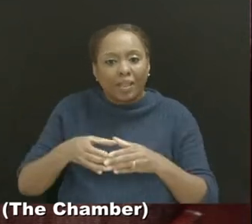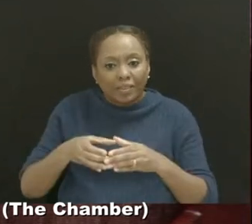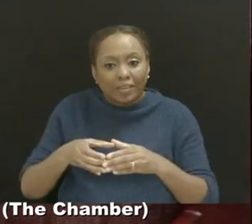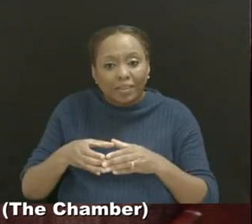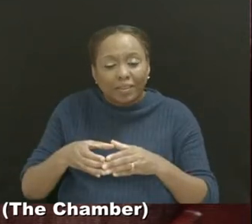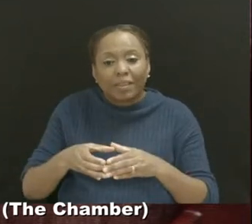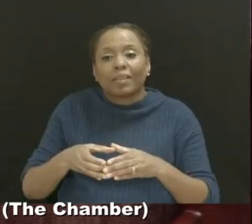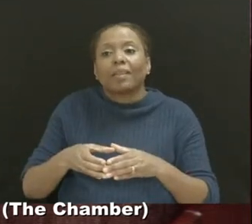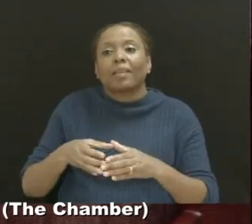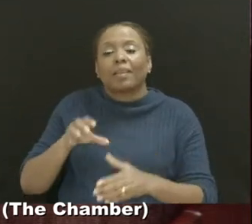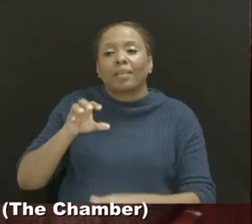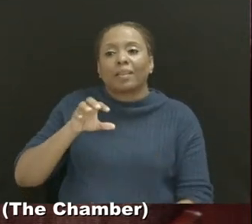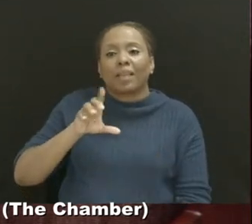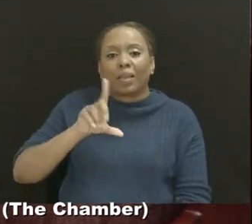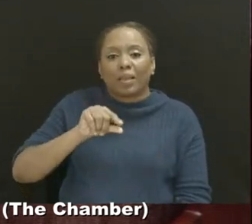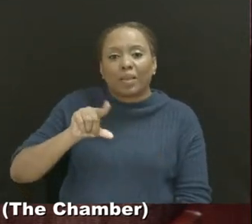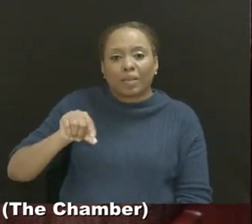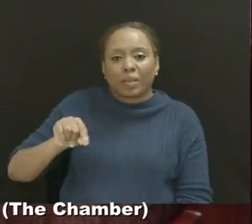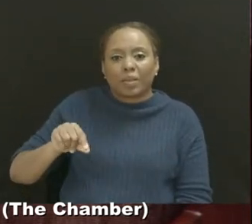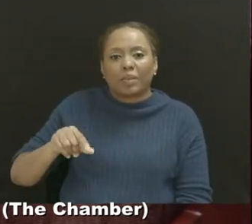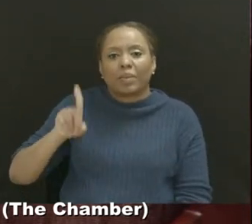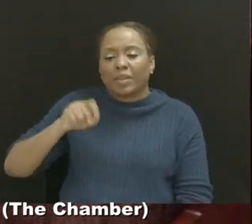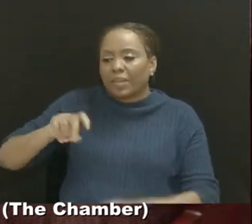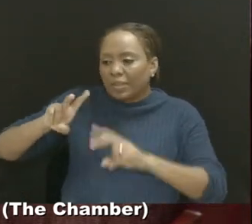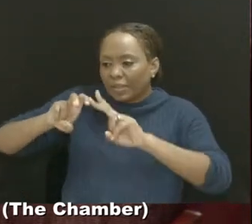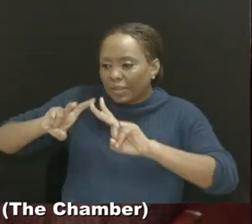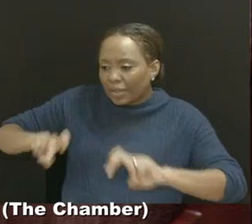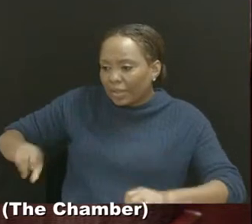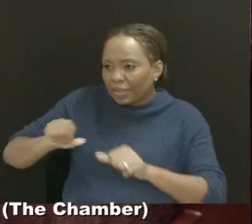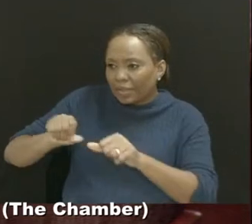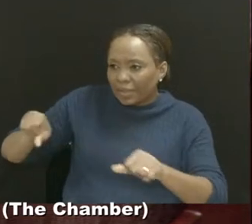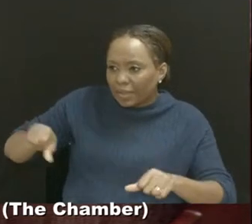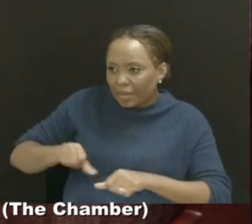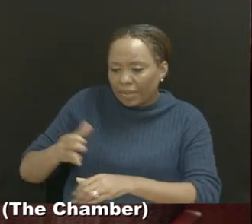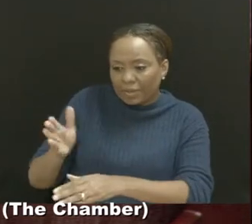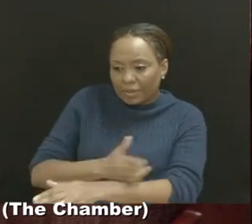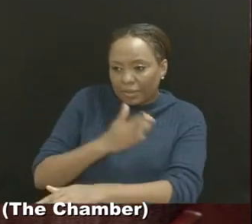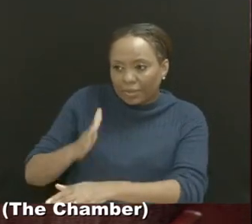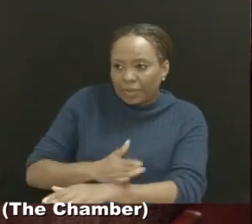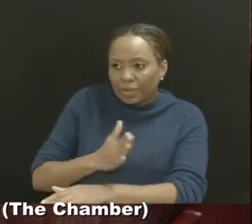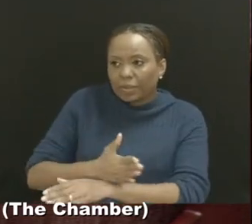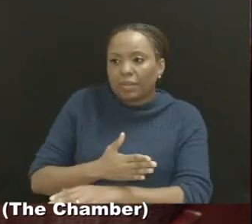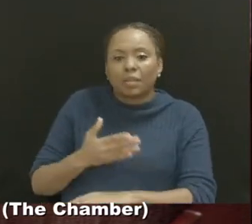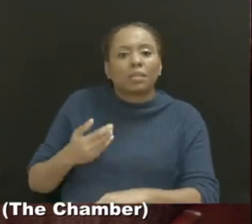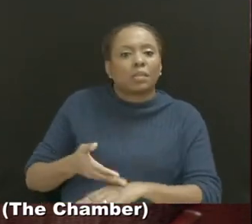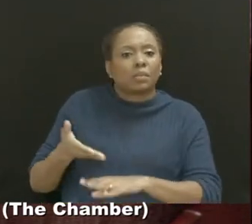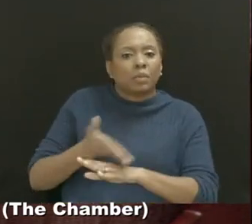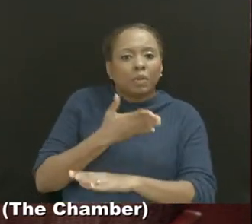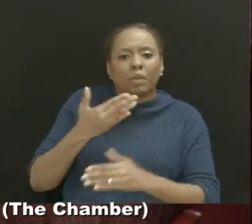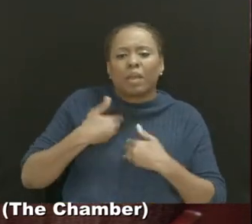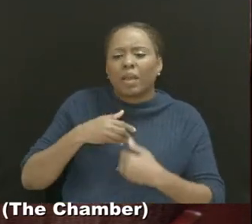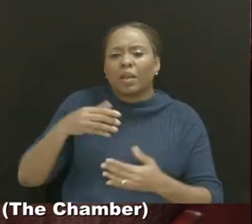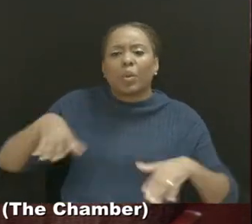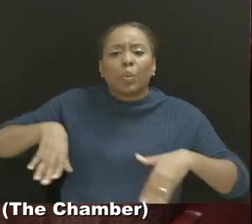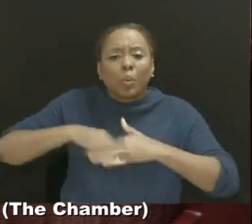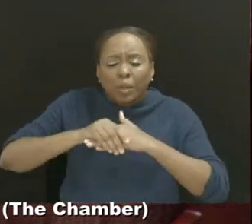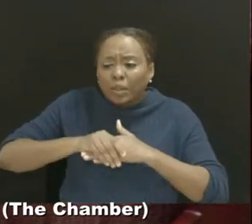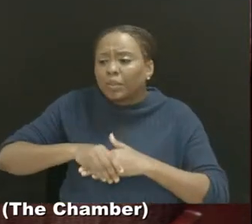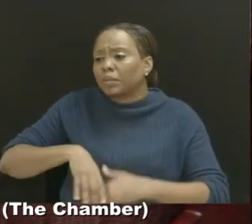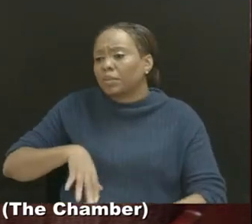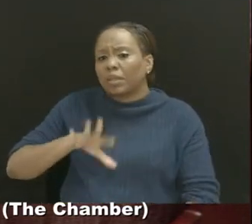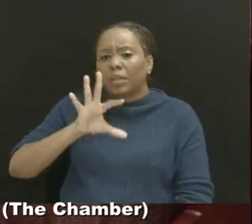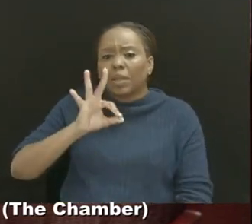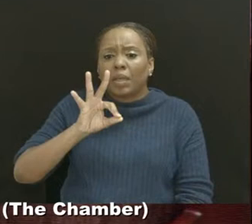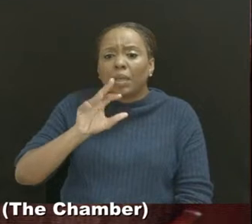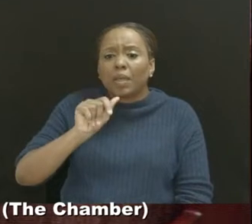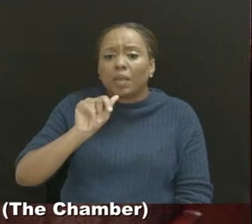that location needs to be well examined and upgraded, because that is where we have held weddings and fairs, all kinds of activities